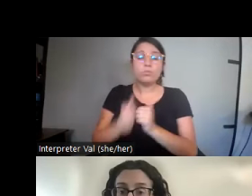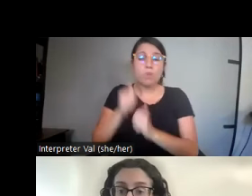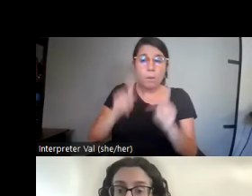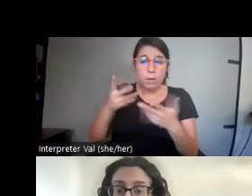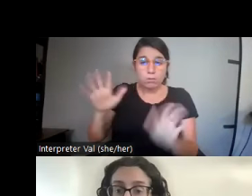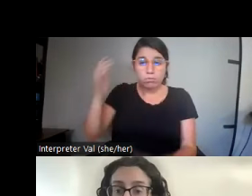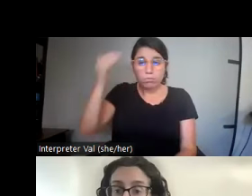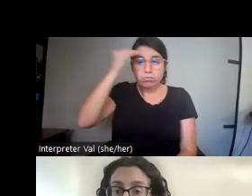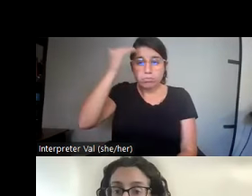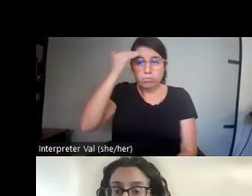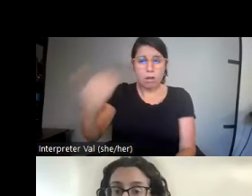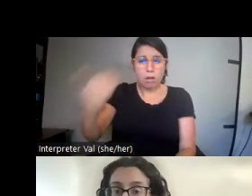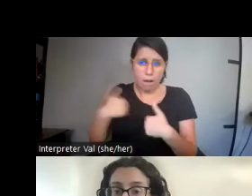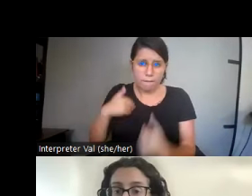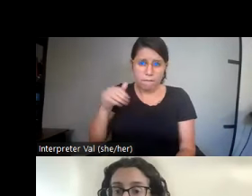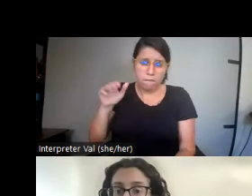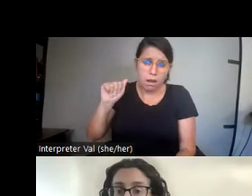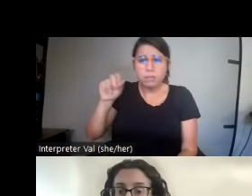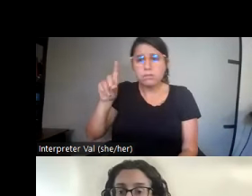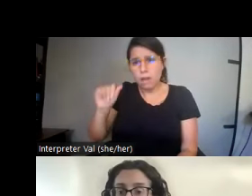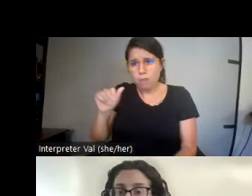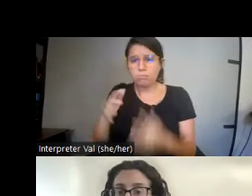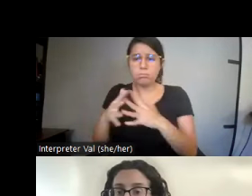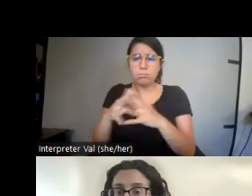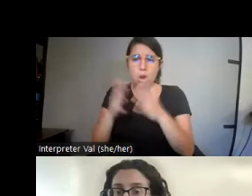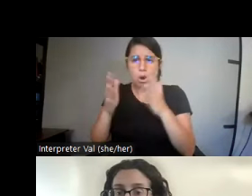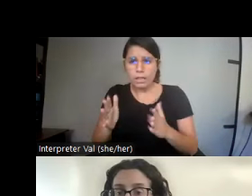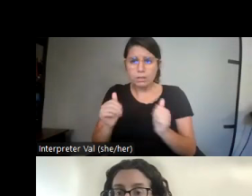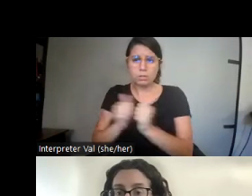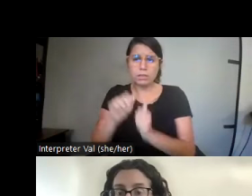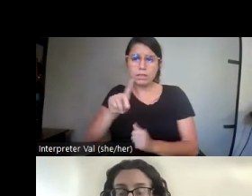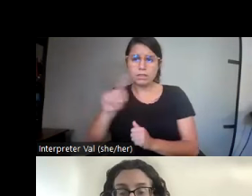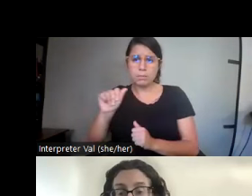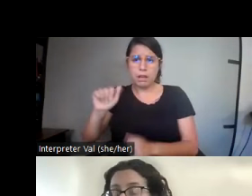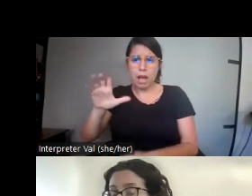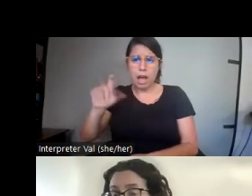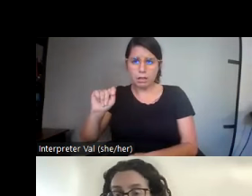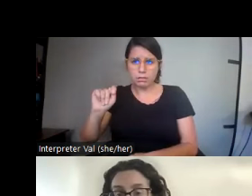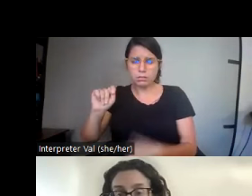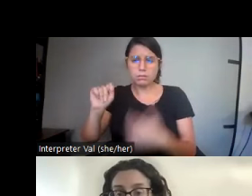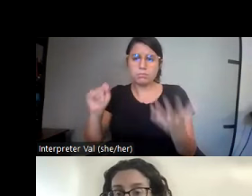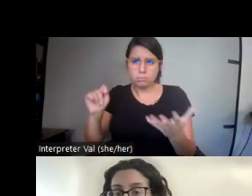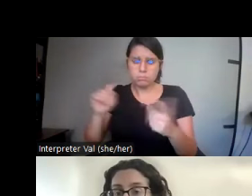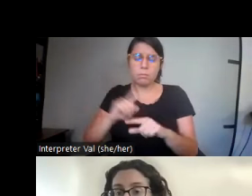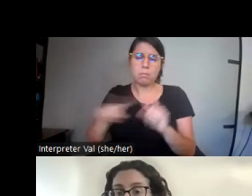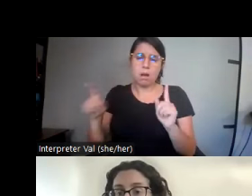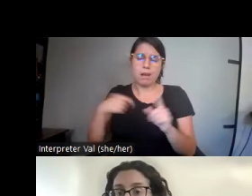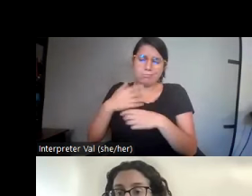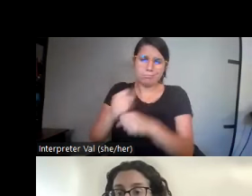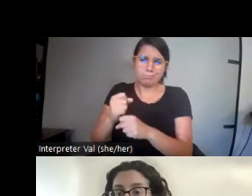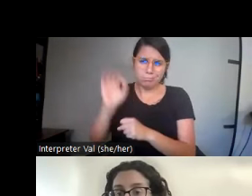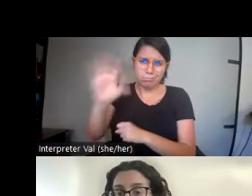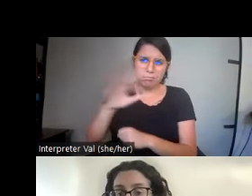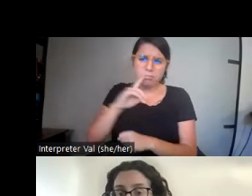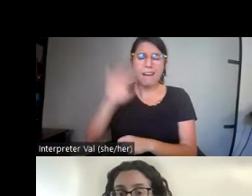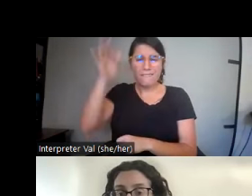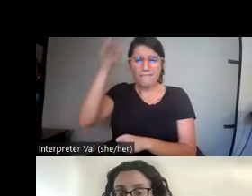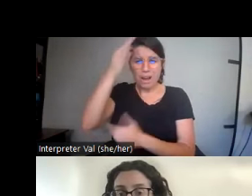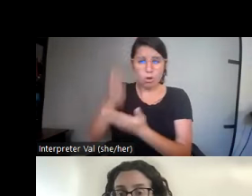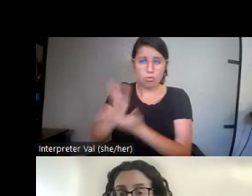about the ADA, or the Americans with Disabilities Act, but just in summary, it's a federal rights law